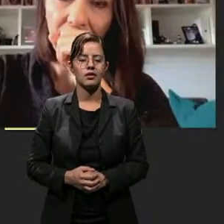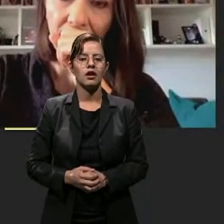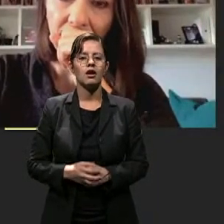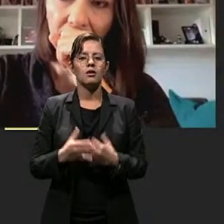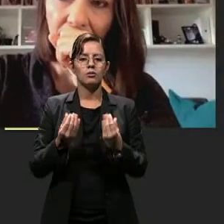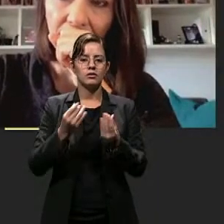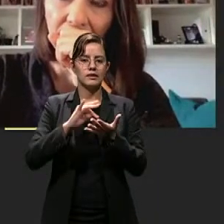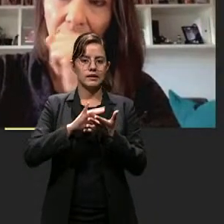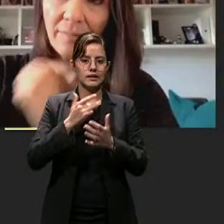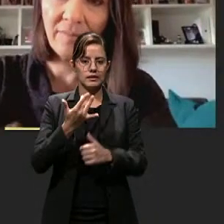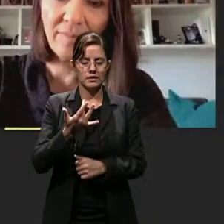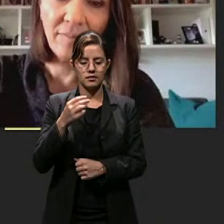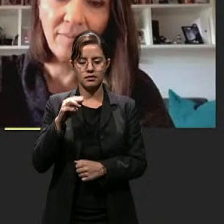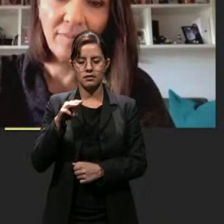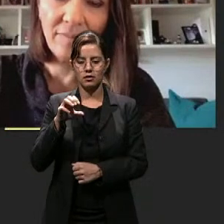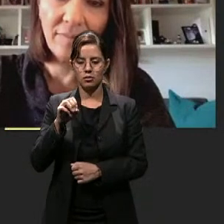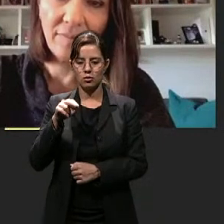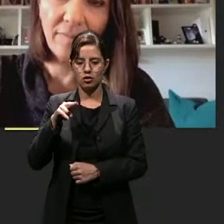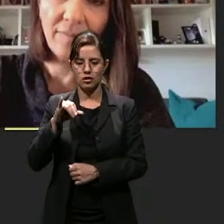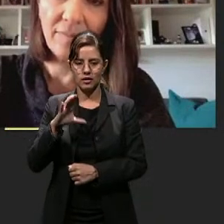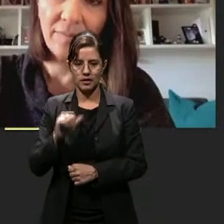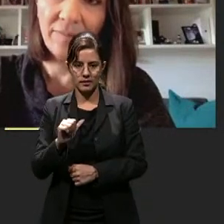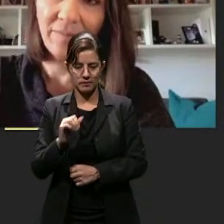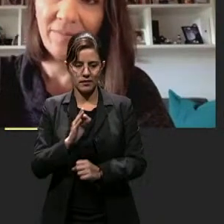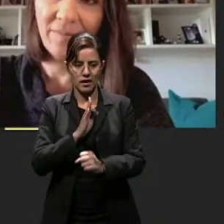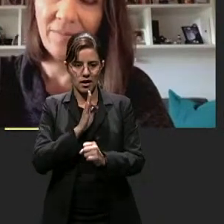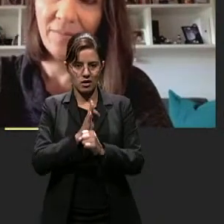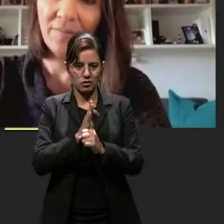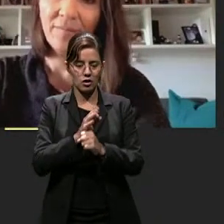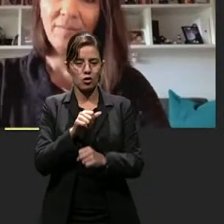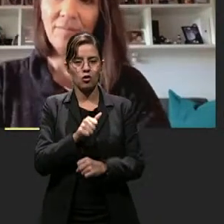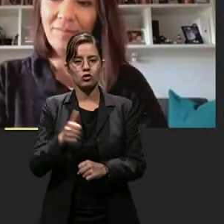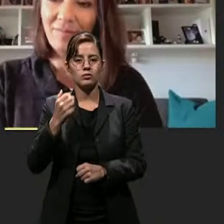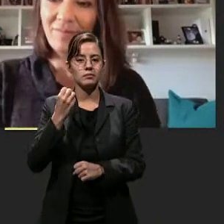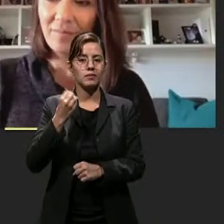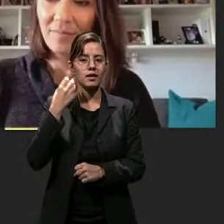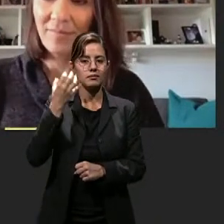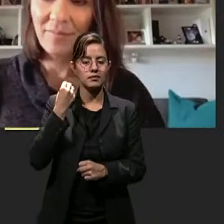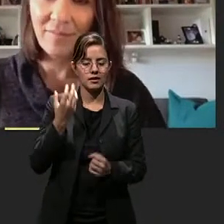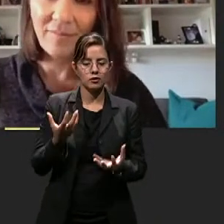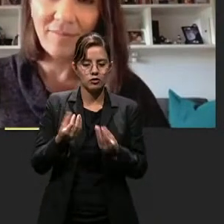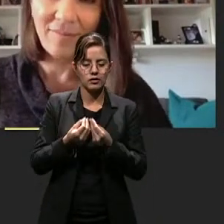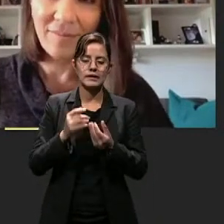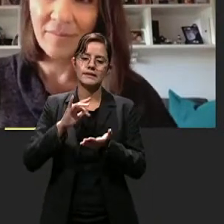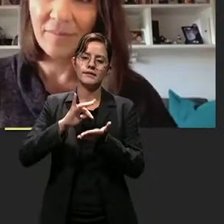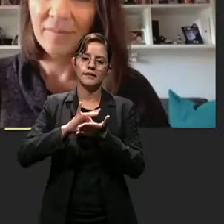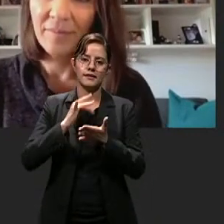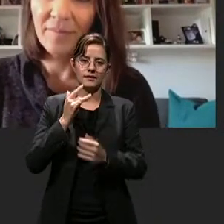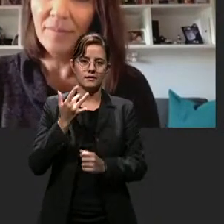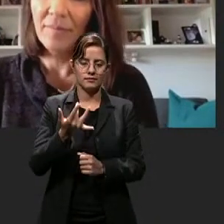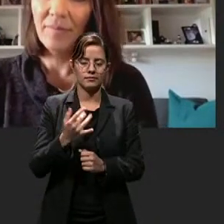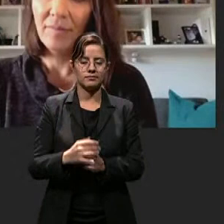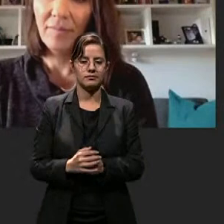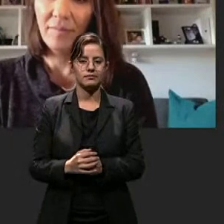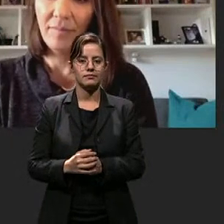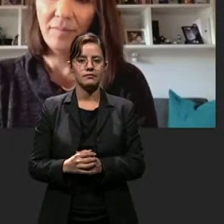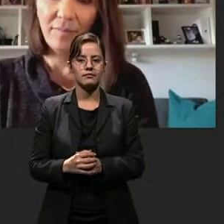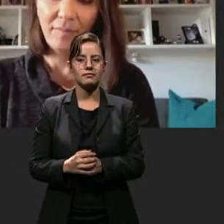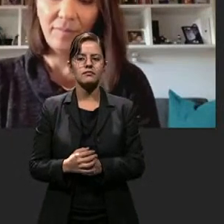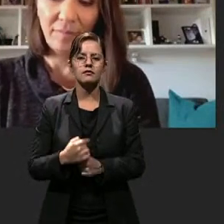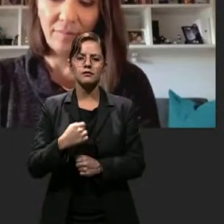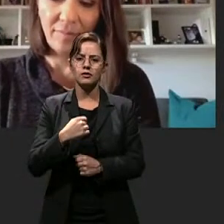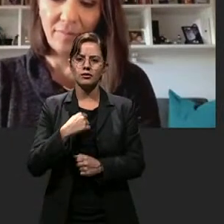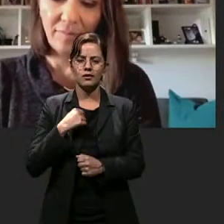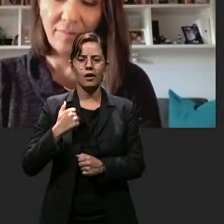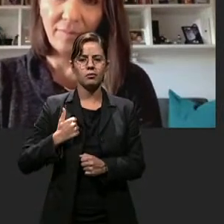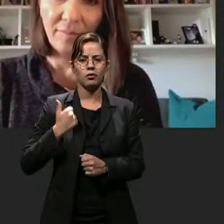Thank you very much, Monica. It is a pleasure to share this forum with other